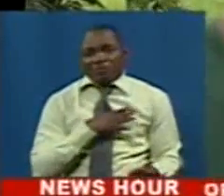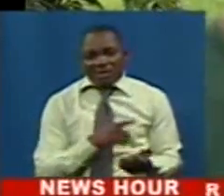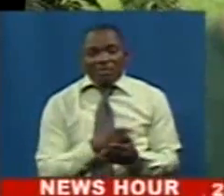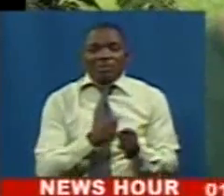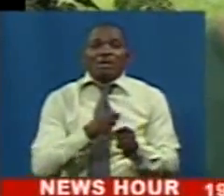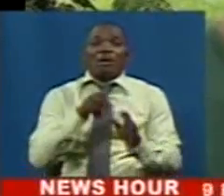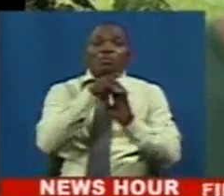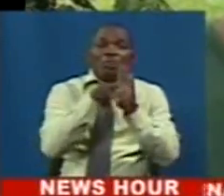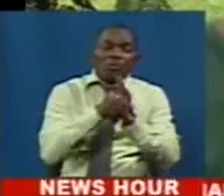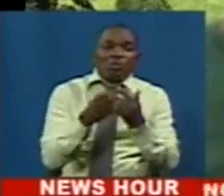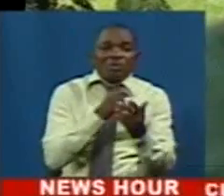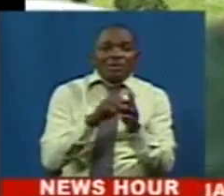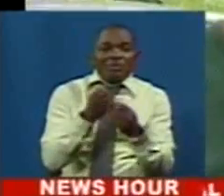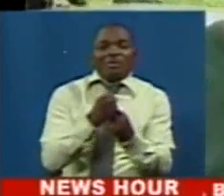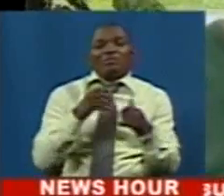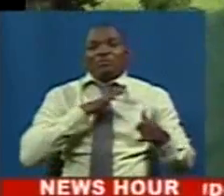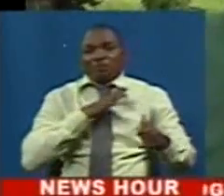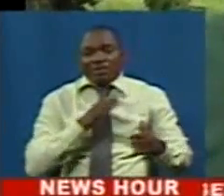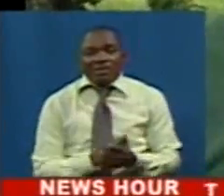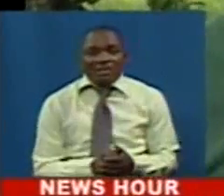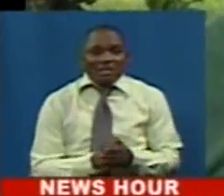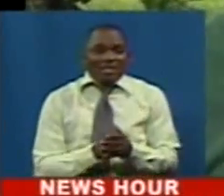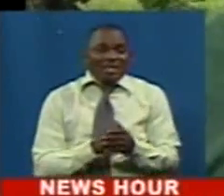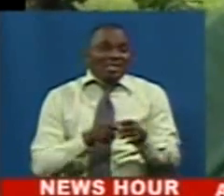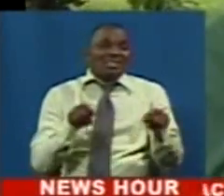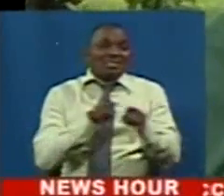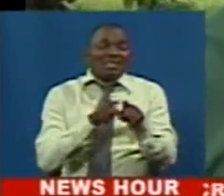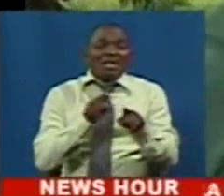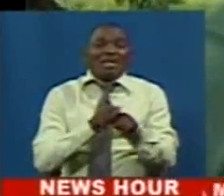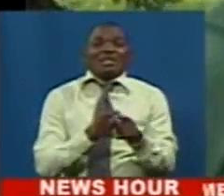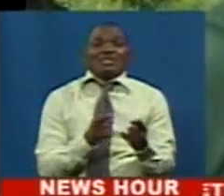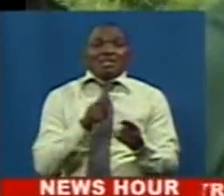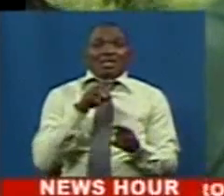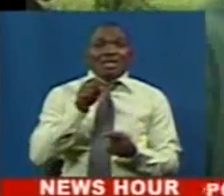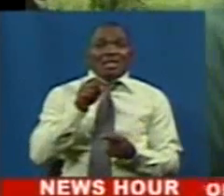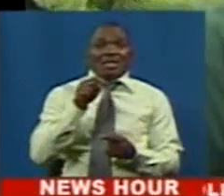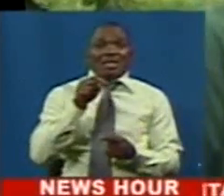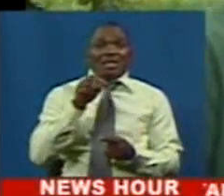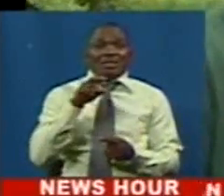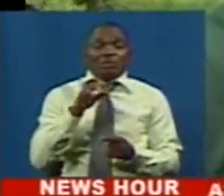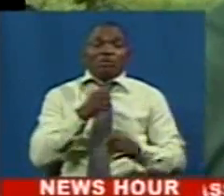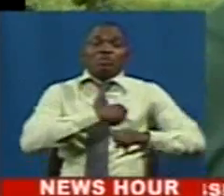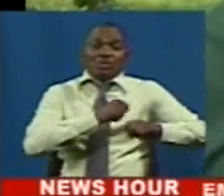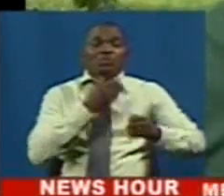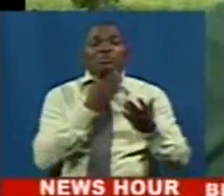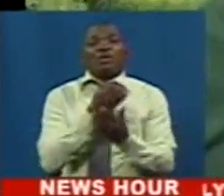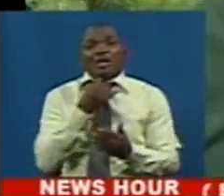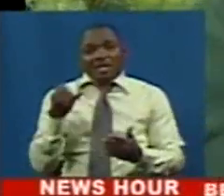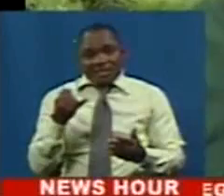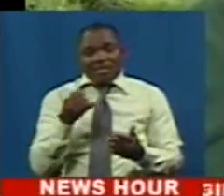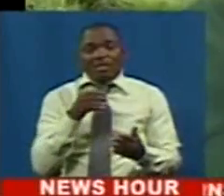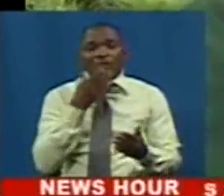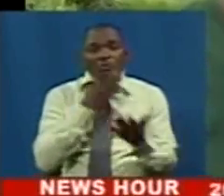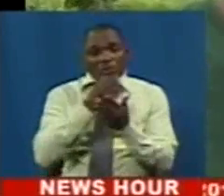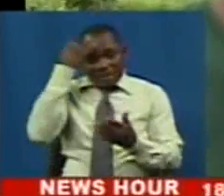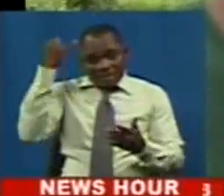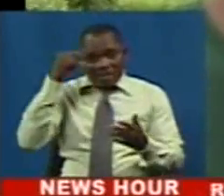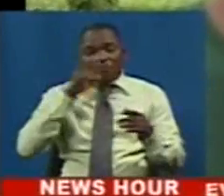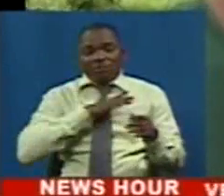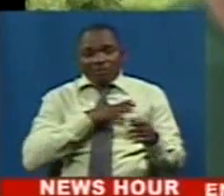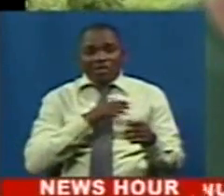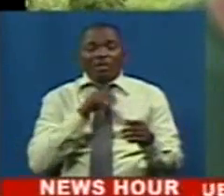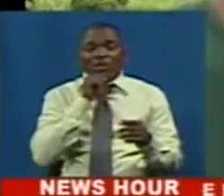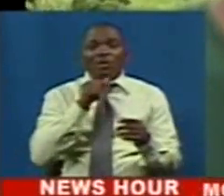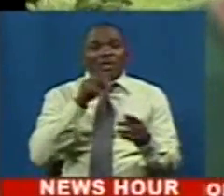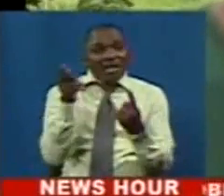make policies and environments comfortable for everyone. So in as much as the SRC wants to protest, which I think is a good idea, they need to put in measures to make sure it doesn't become